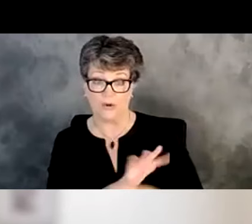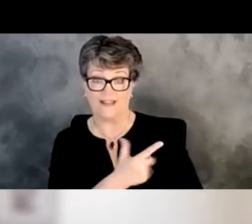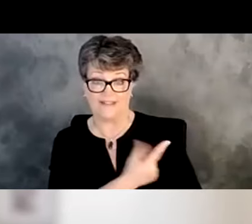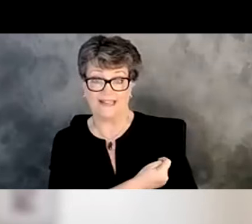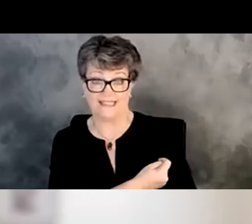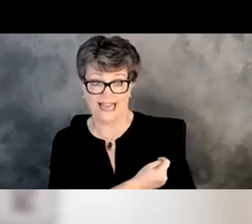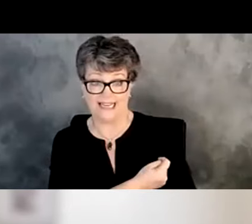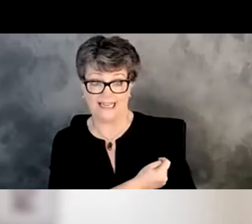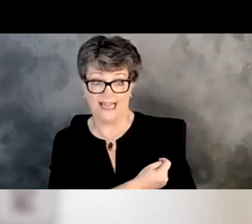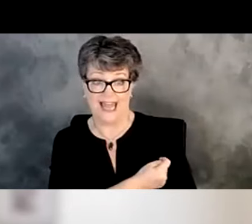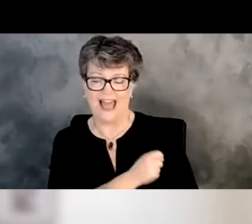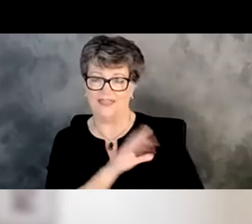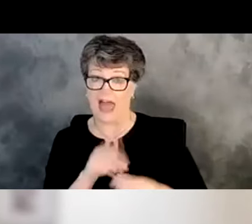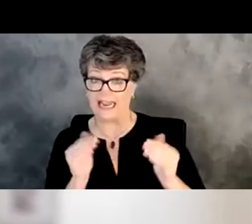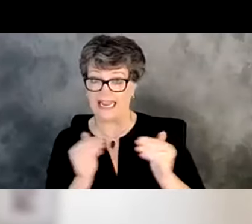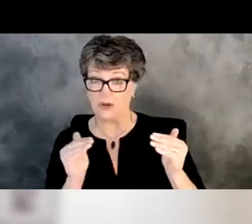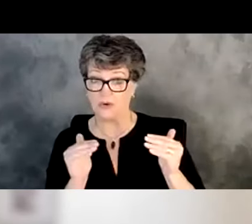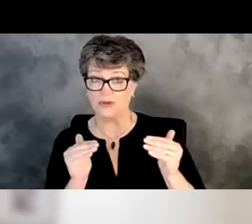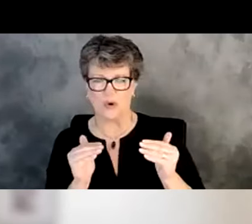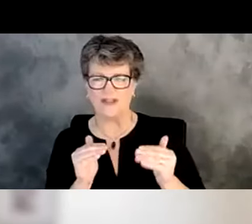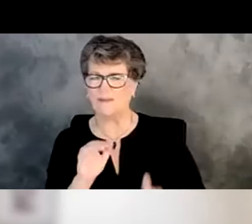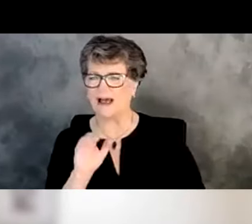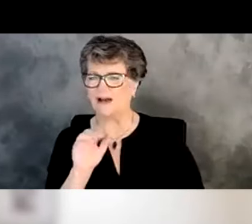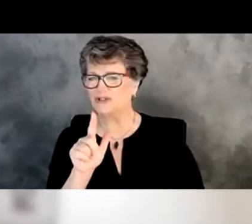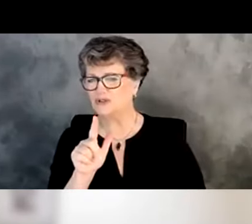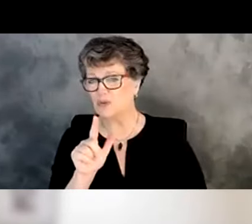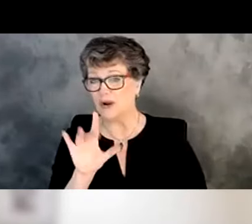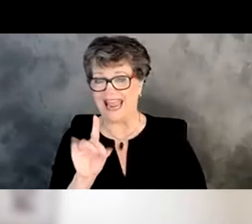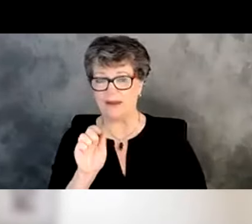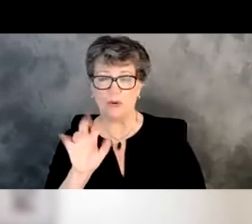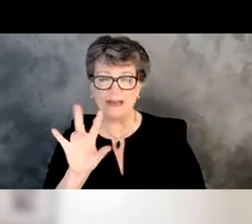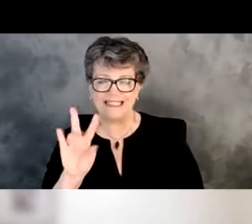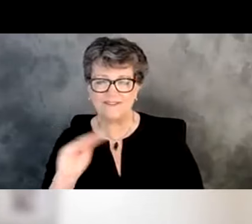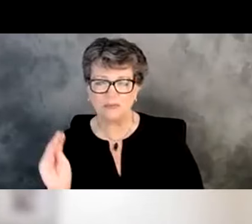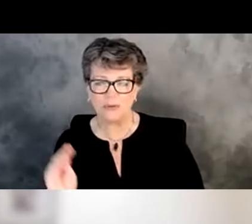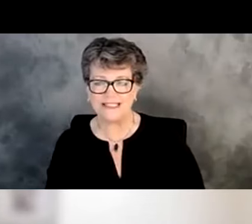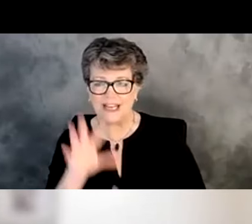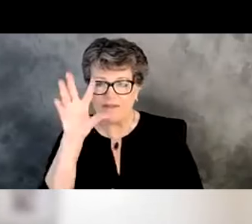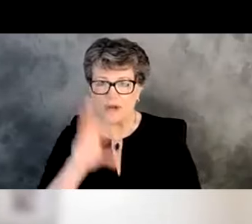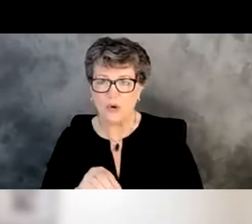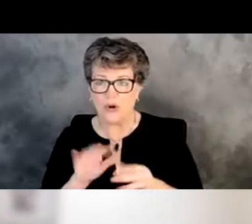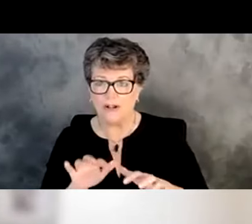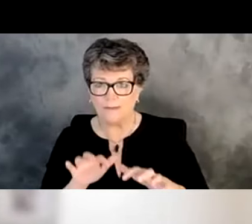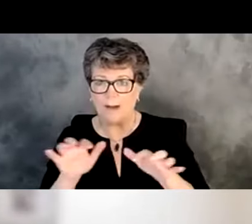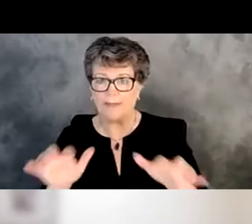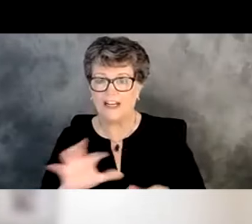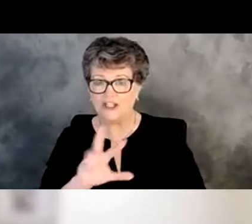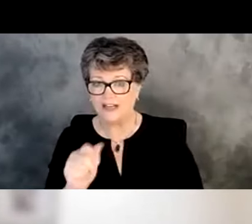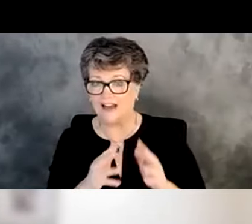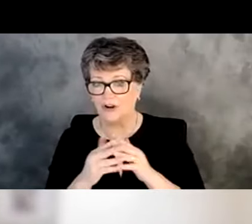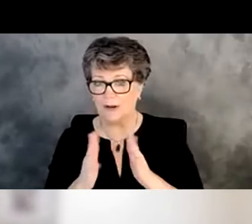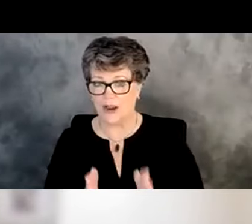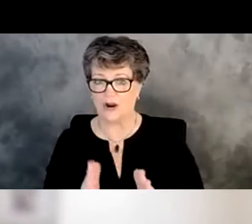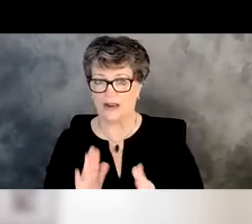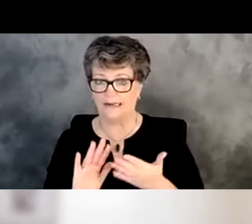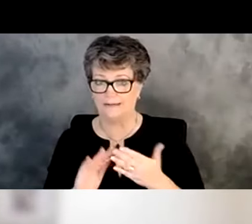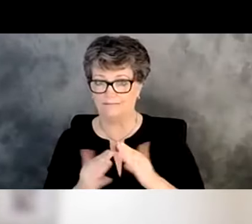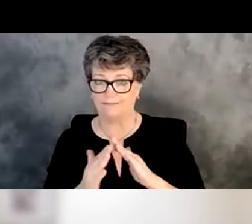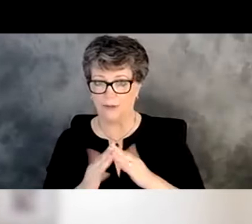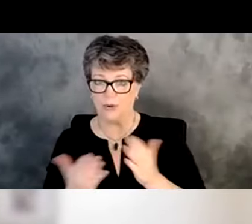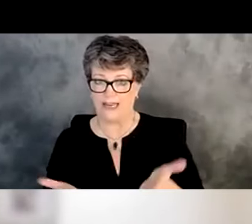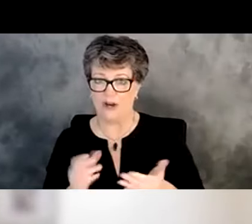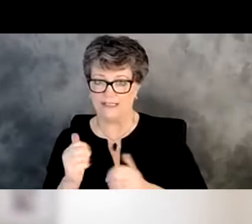which makes up only about 28.7% of the African American population here in Sacramento County. So